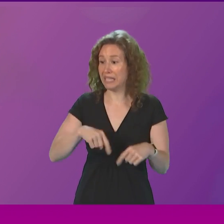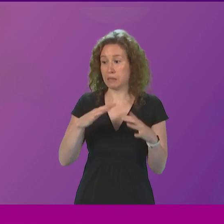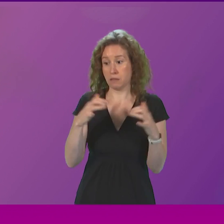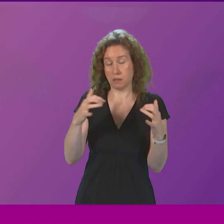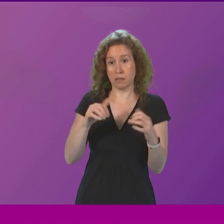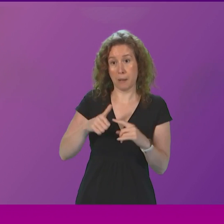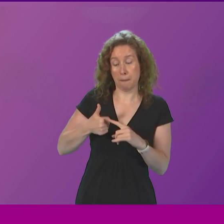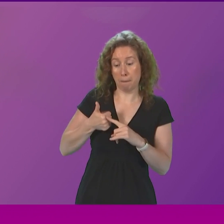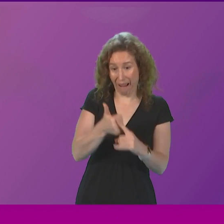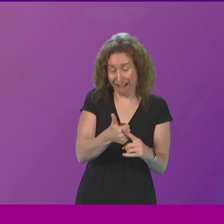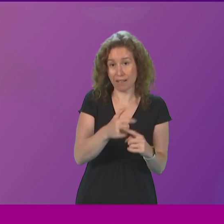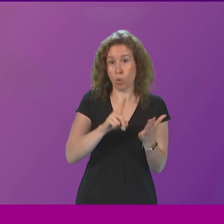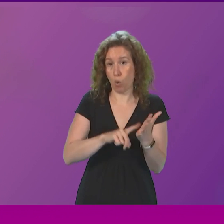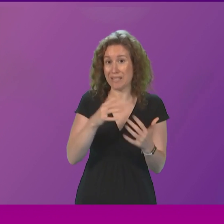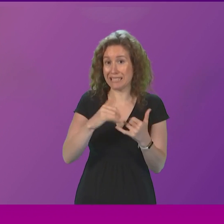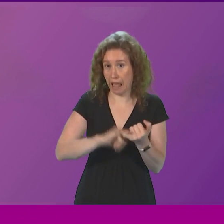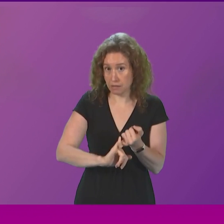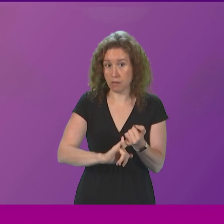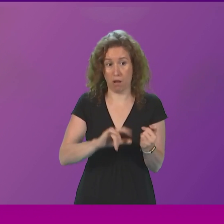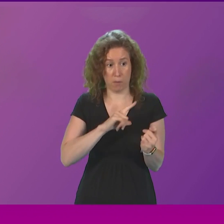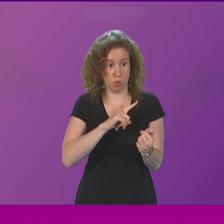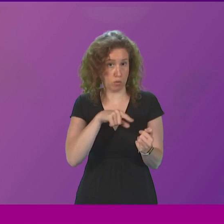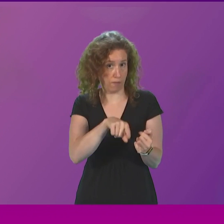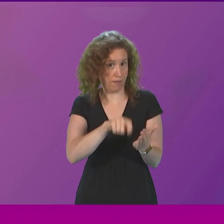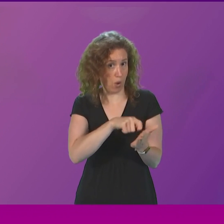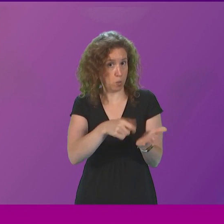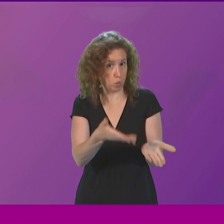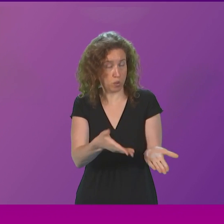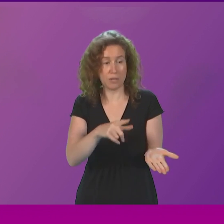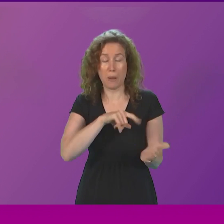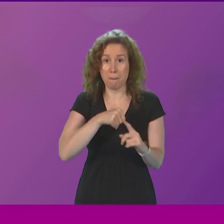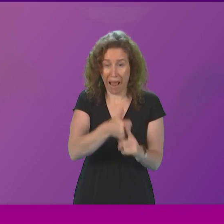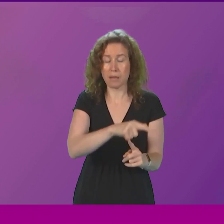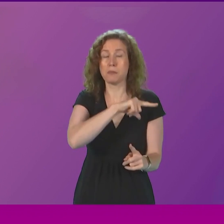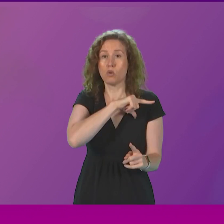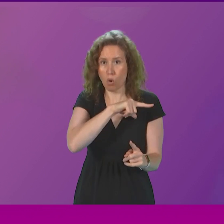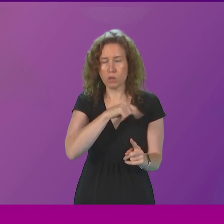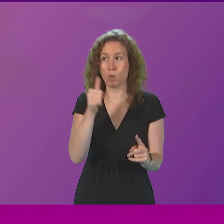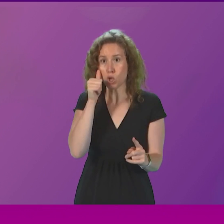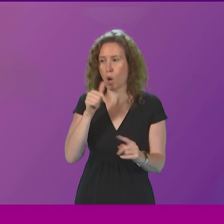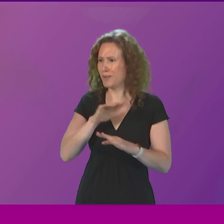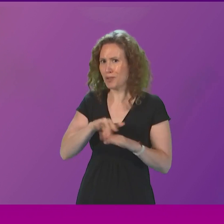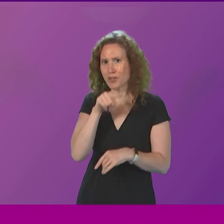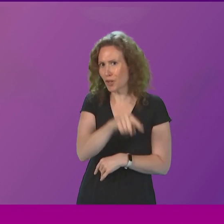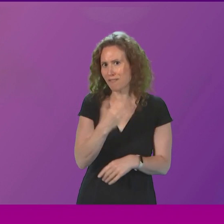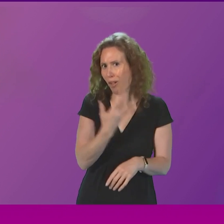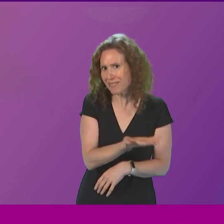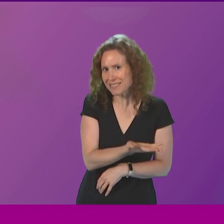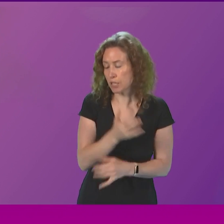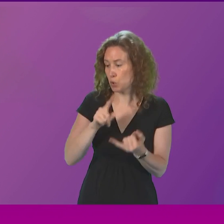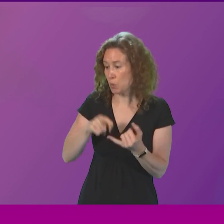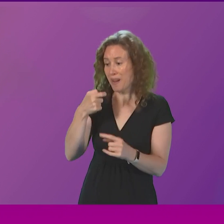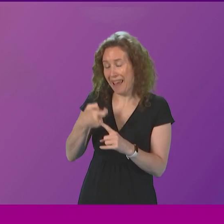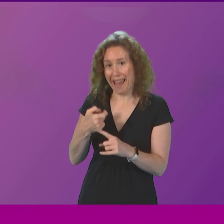government, backed Lorna Slater when it came to that vote of no confidence, is because they know that it was the UK Government's